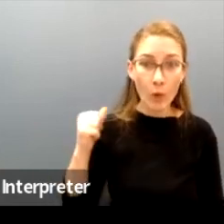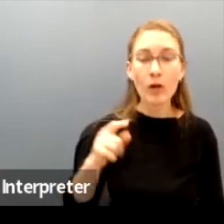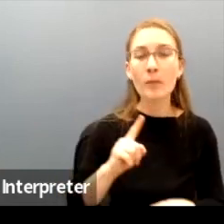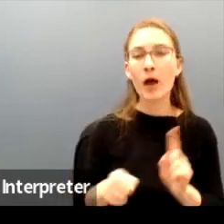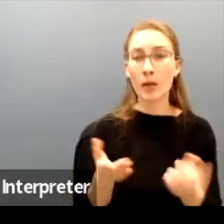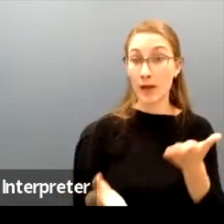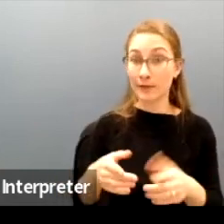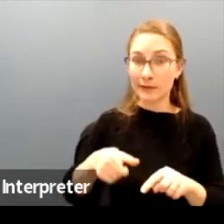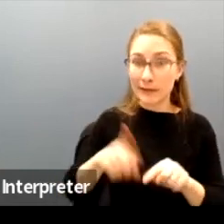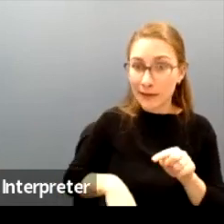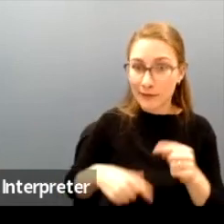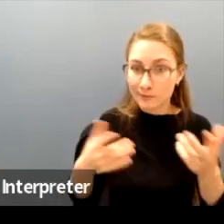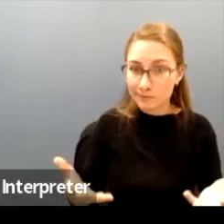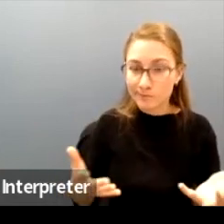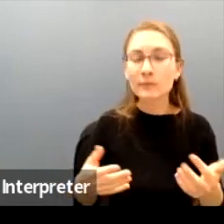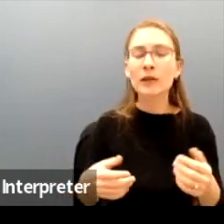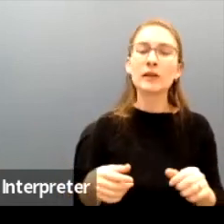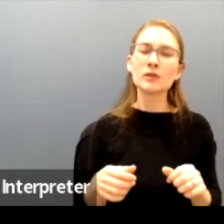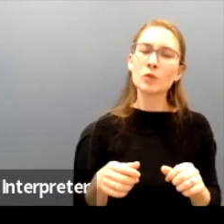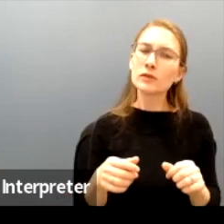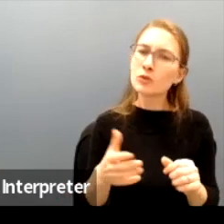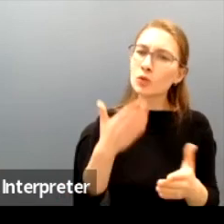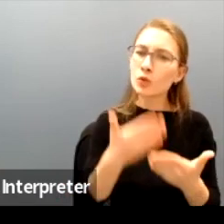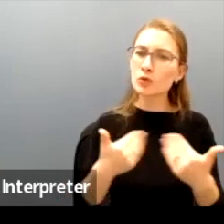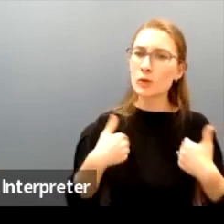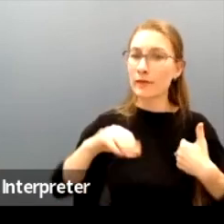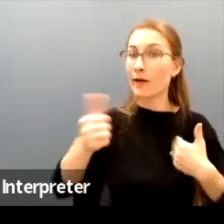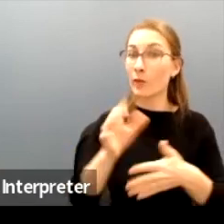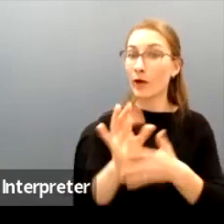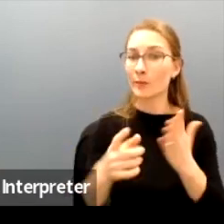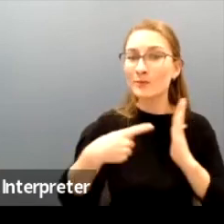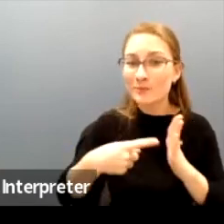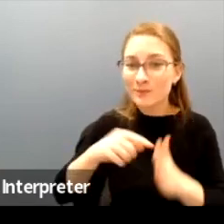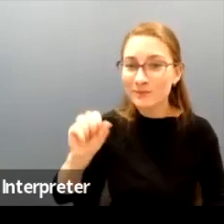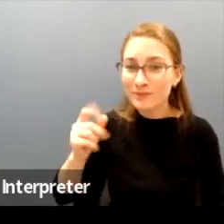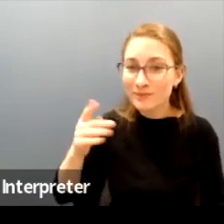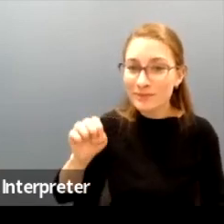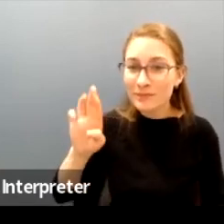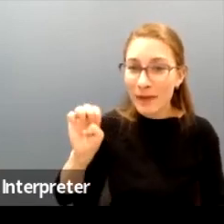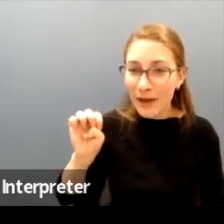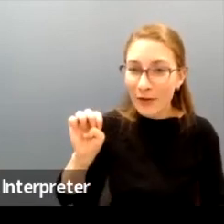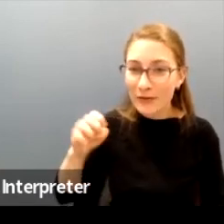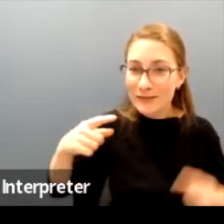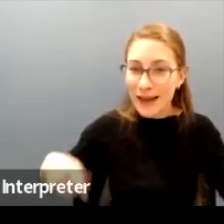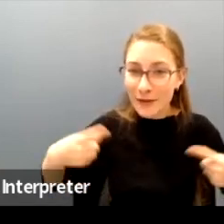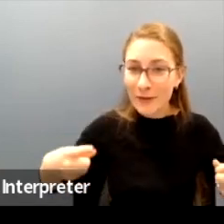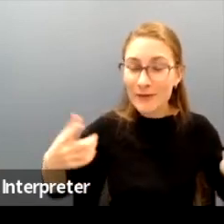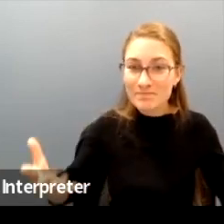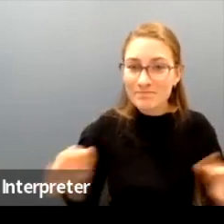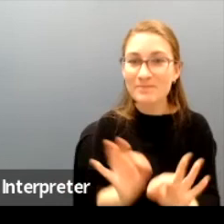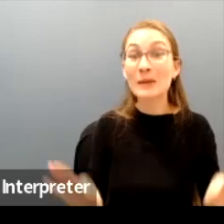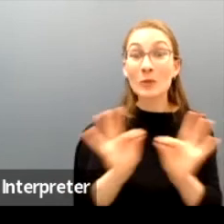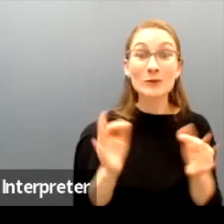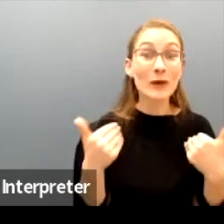Let's view it more as a spare tire. You might not always need a spare tire, but when you need a spare tire, you need one. So maybe we need to start seeing